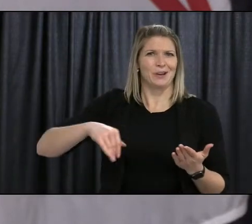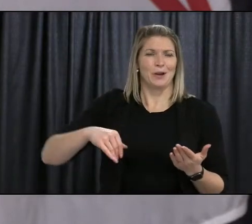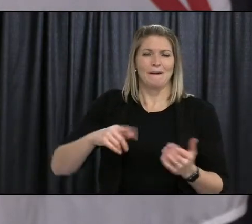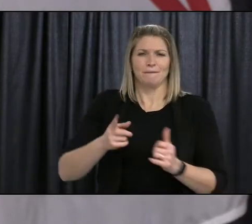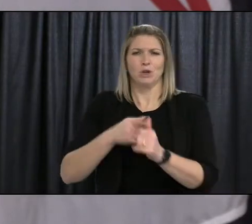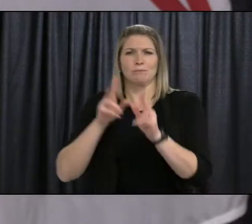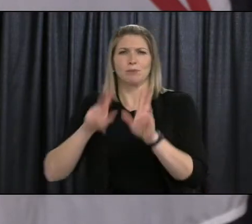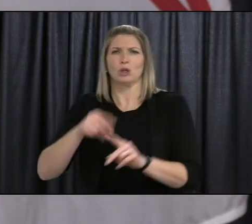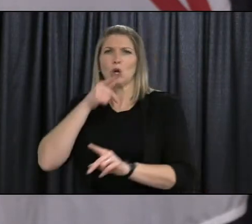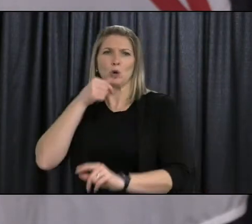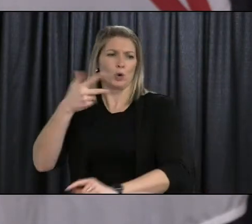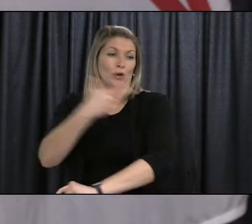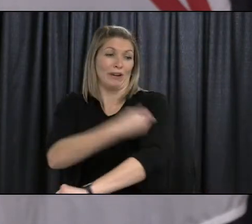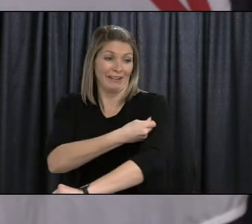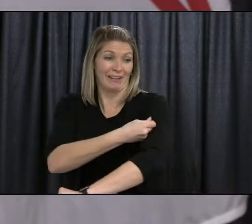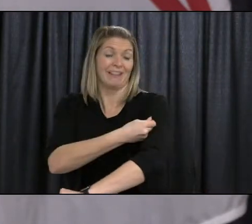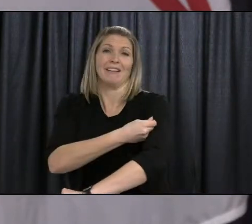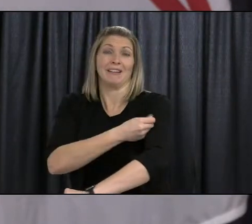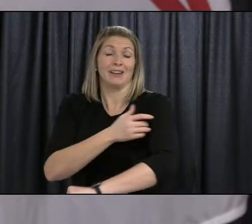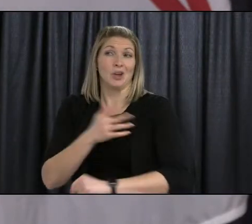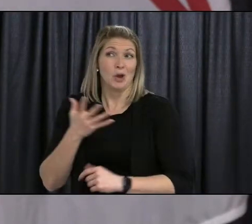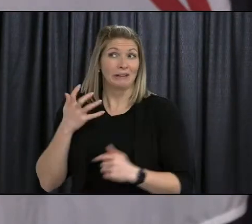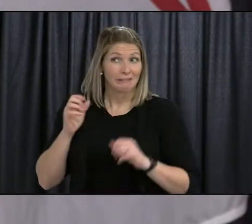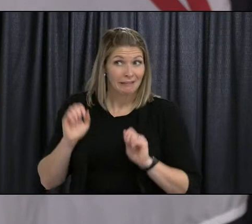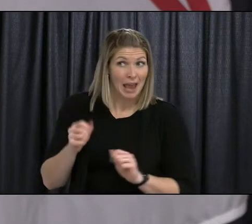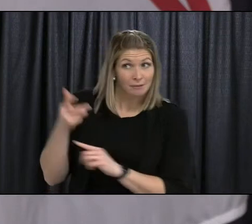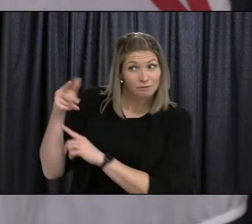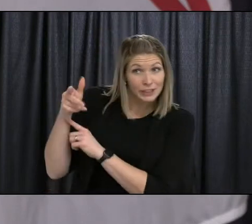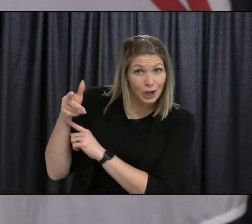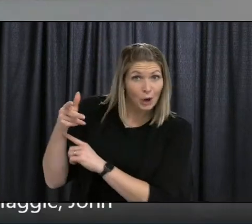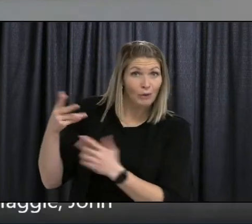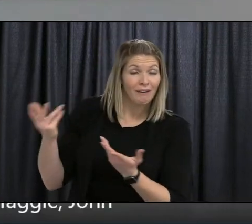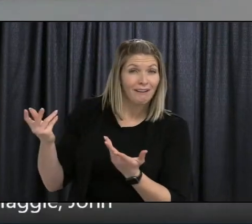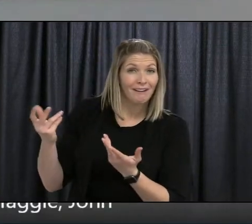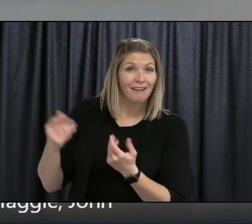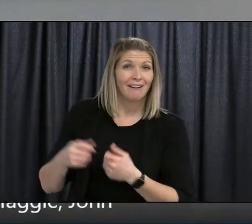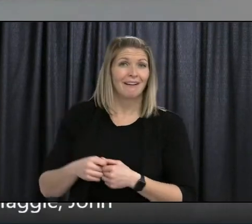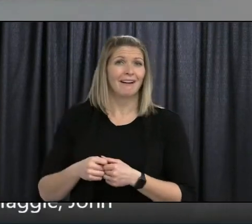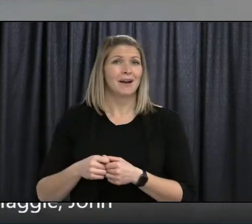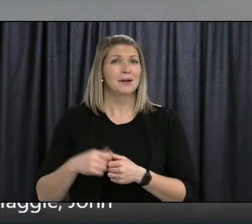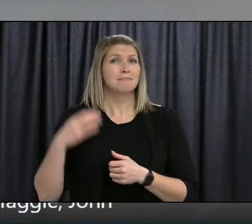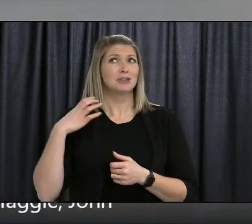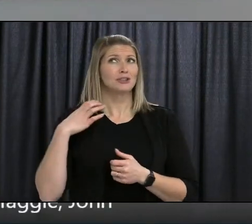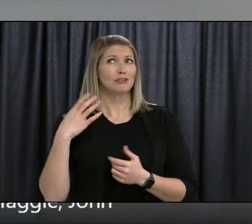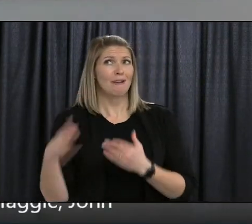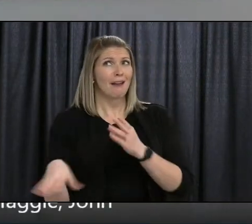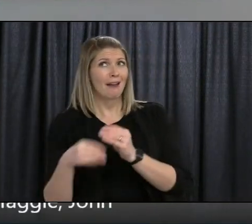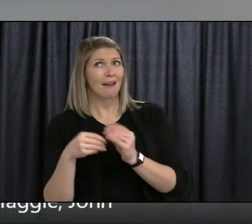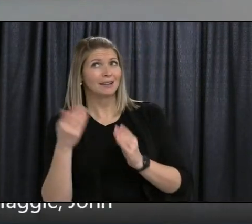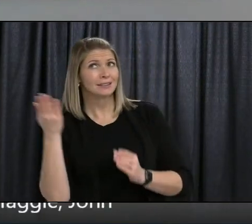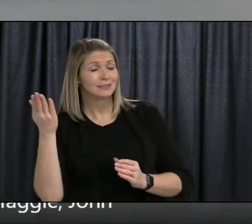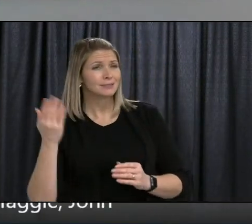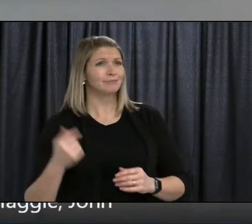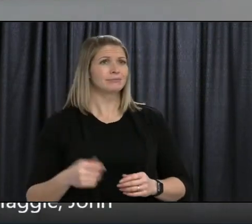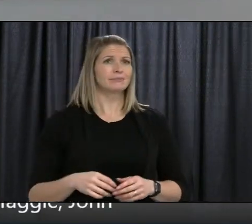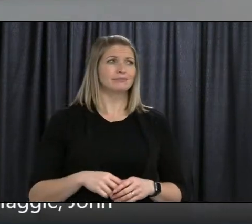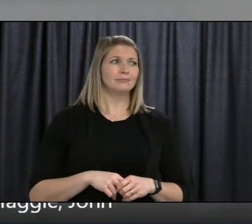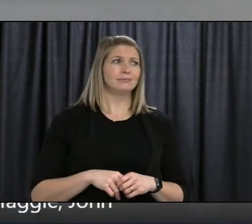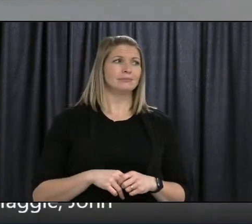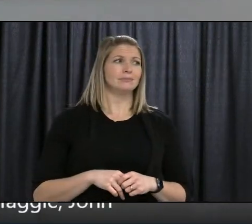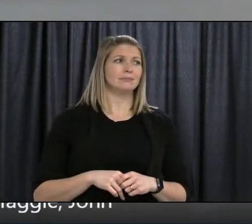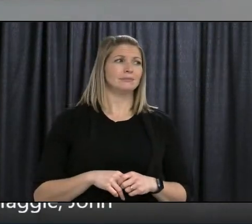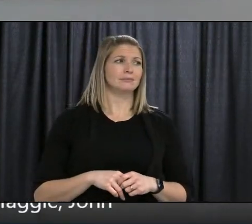But Minister, if you have any insight into that, I'd welcome it. I think there was a feeling